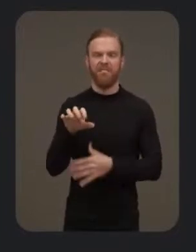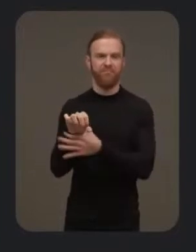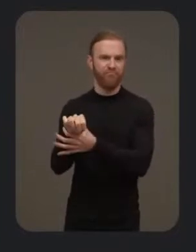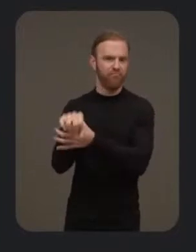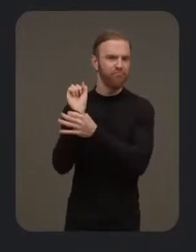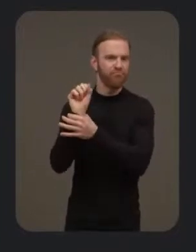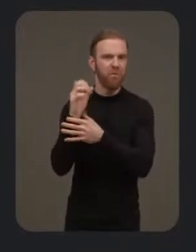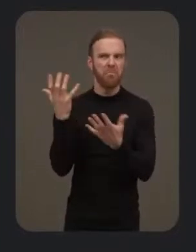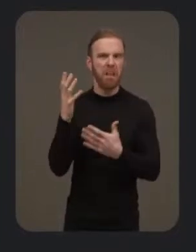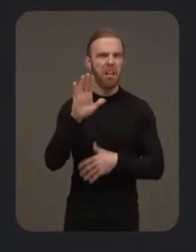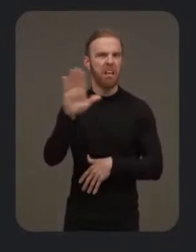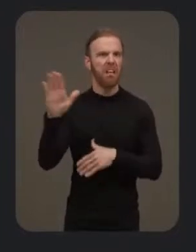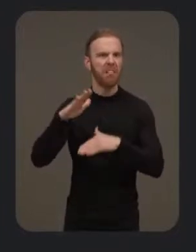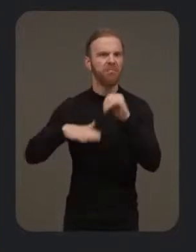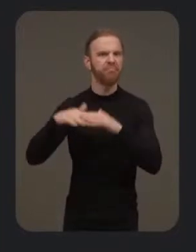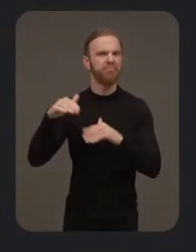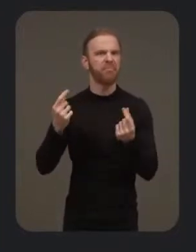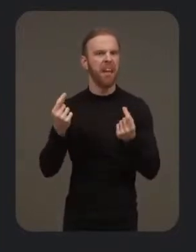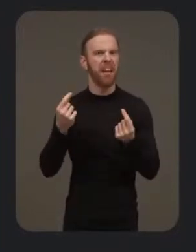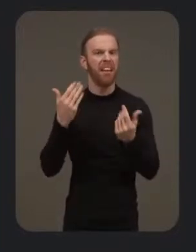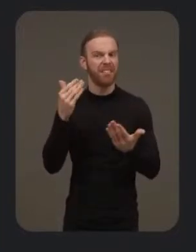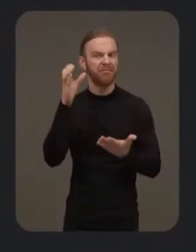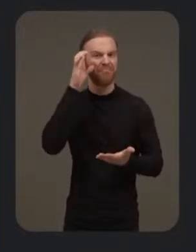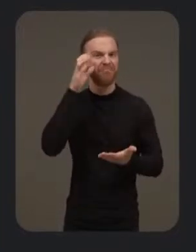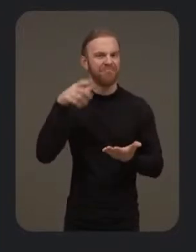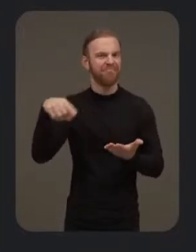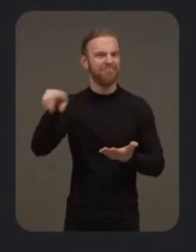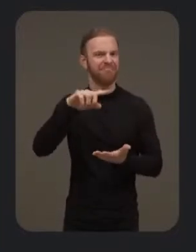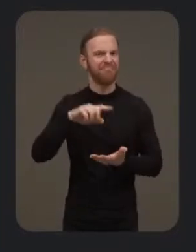doing. Let's hear from a few of them.